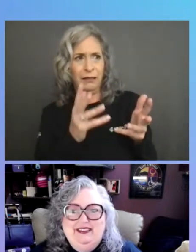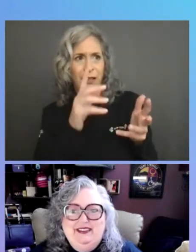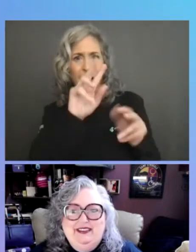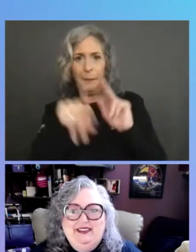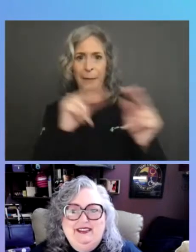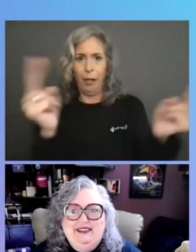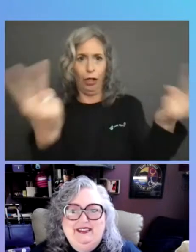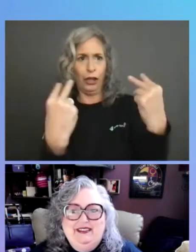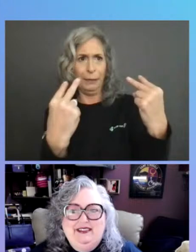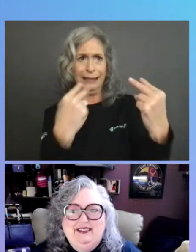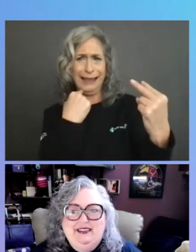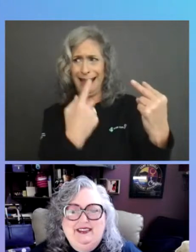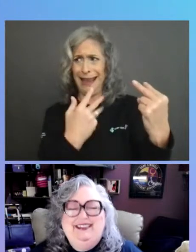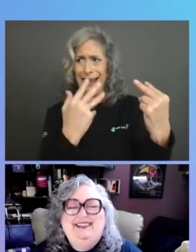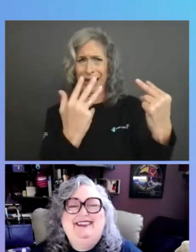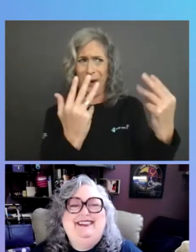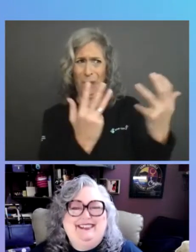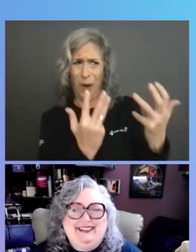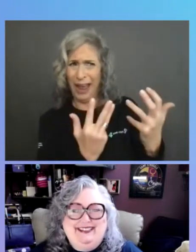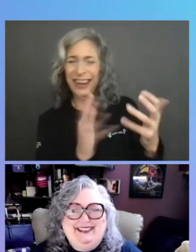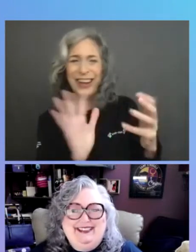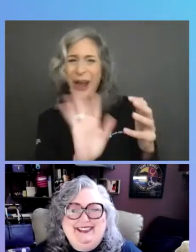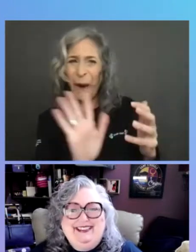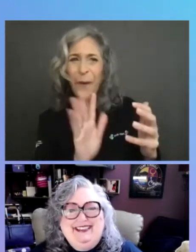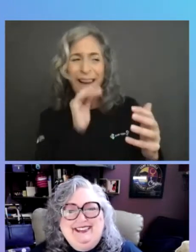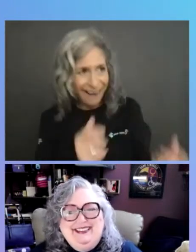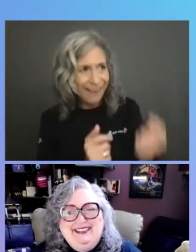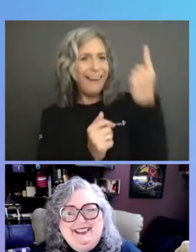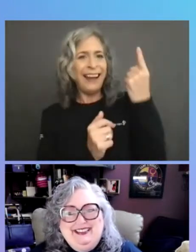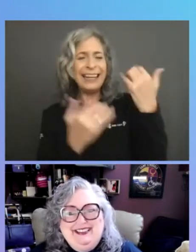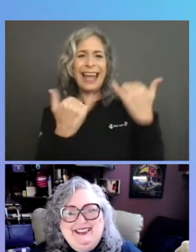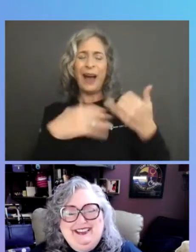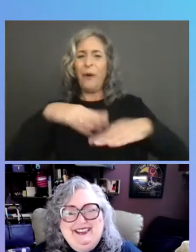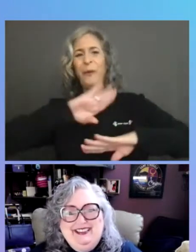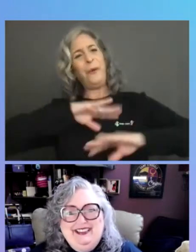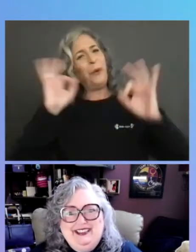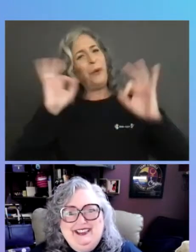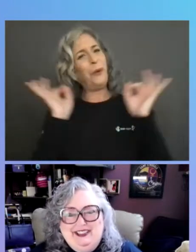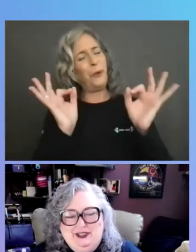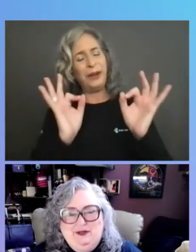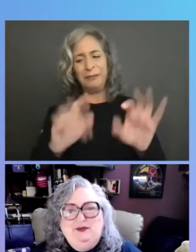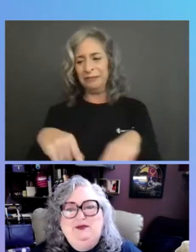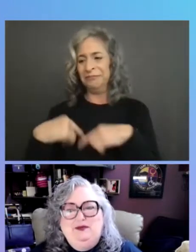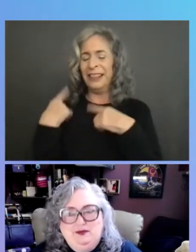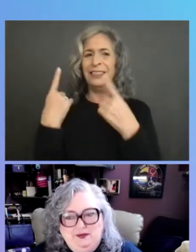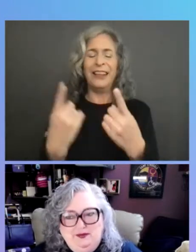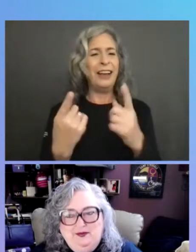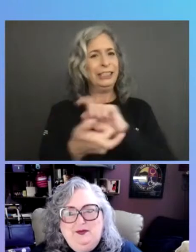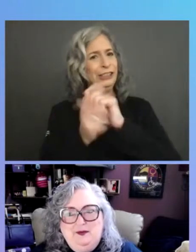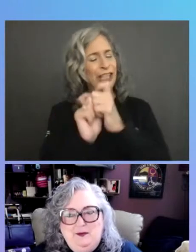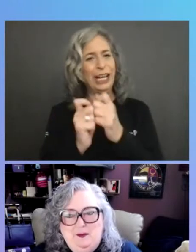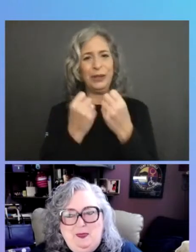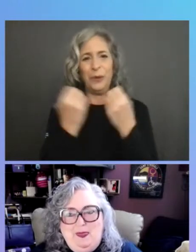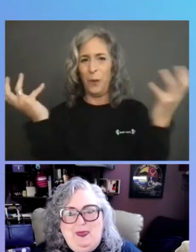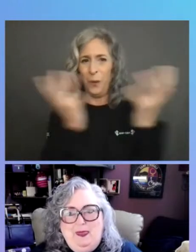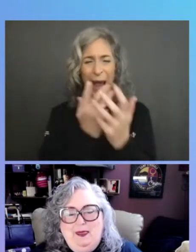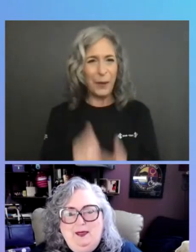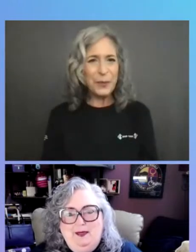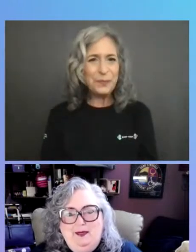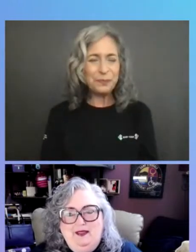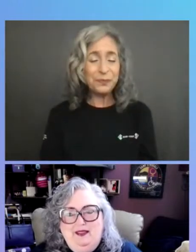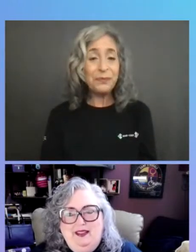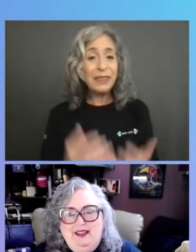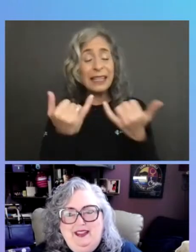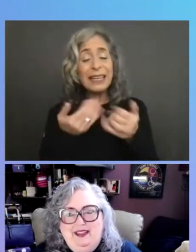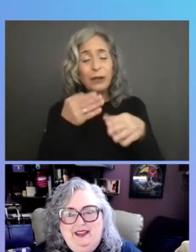you do what? I don't get it. So the field has come a long way. And now we're going to talk